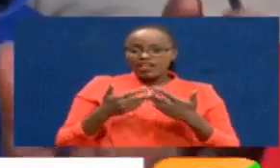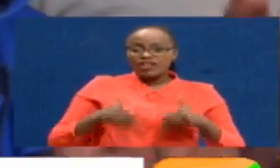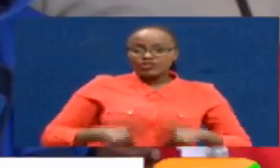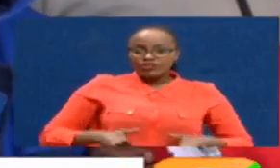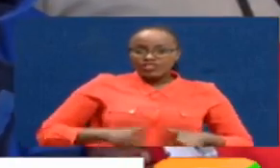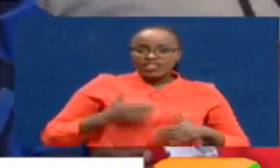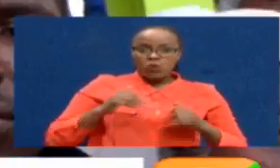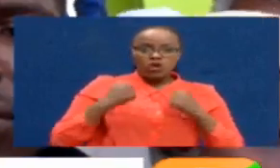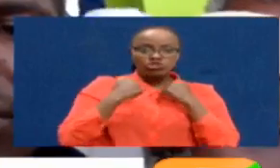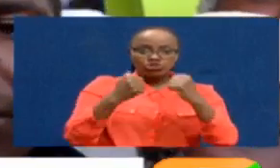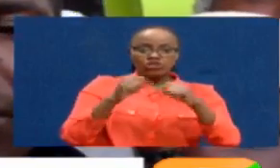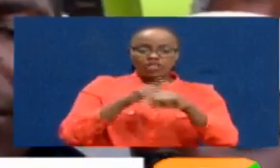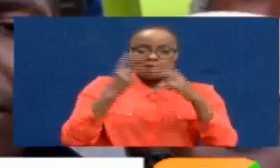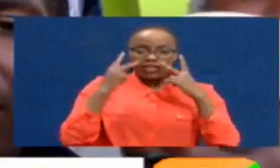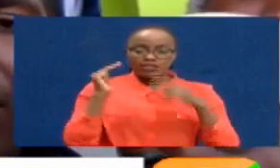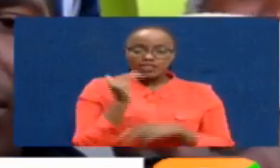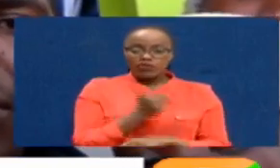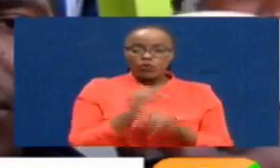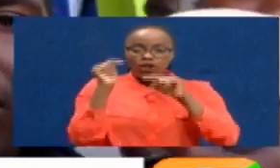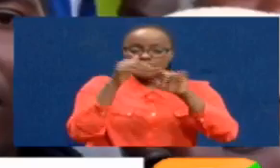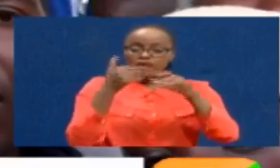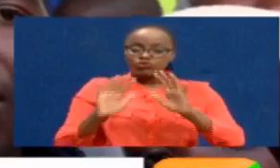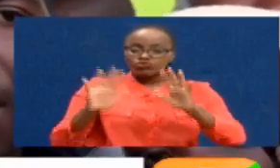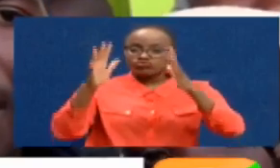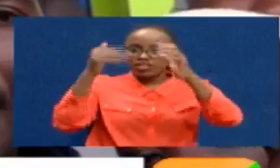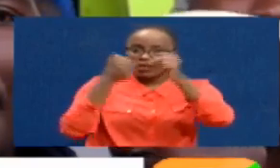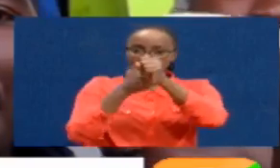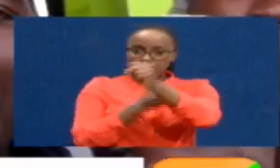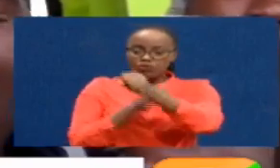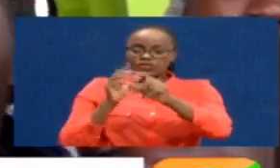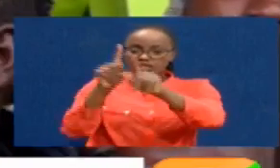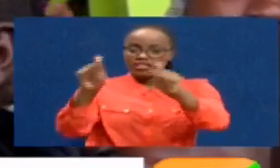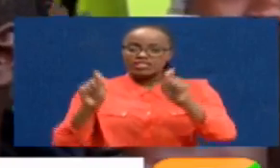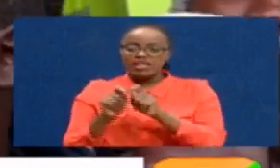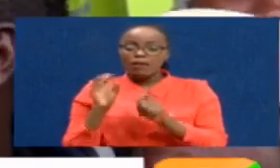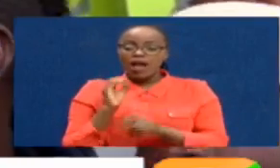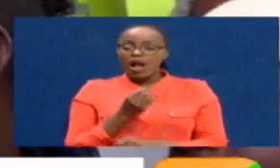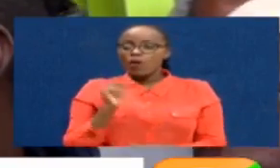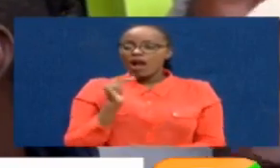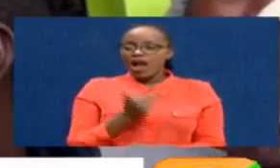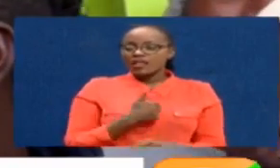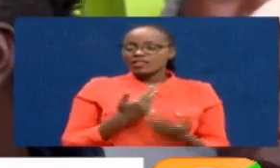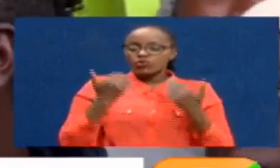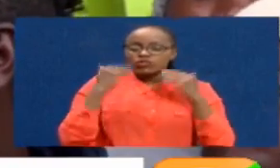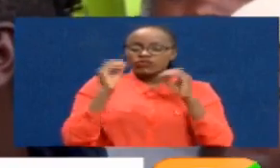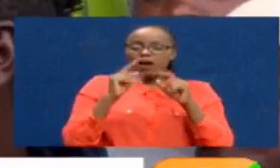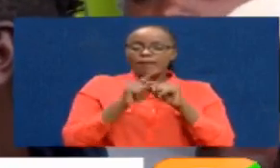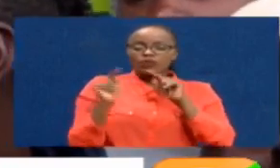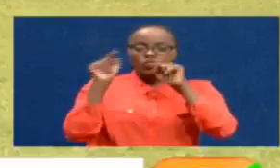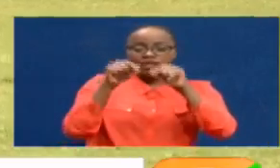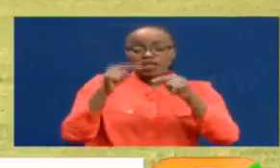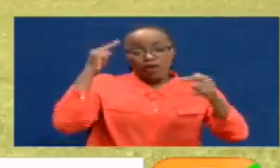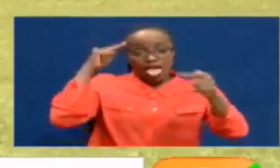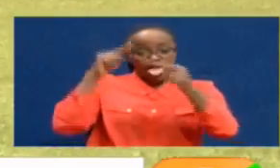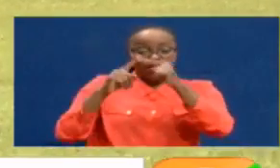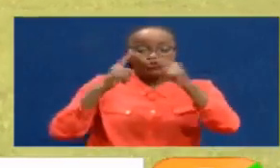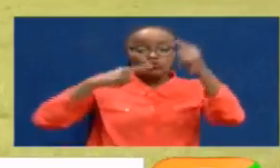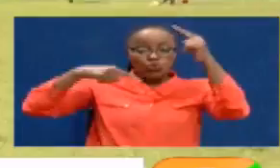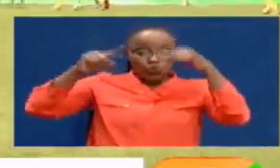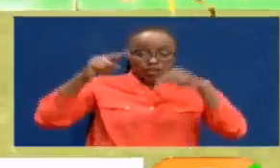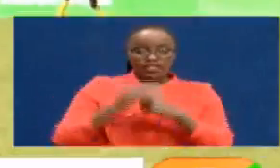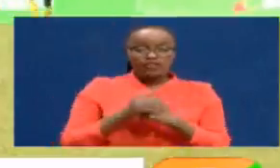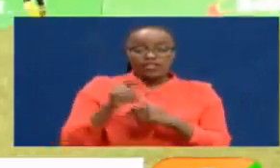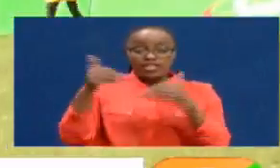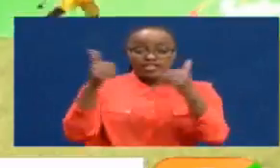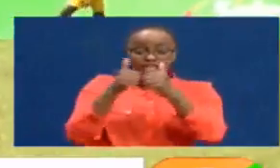nguvu walipotuona. Tumekuja kama mashabiki kushangilia. Hata hivi vile tuko hatujui tunalala wapi, lakini tumekuja tu kushinda. This